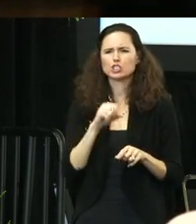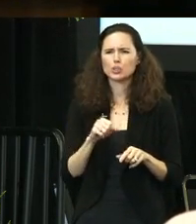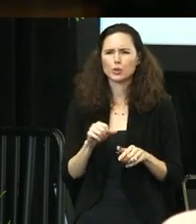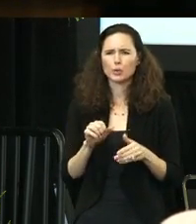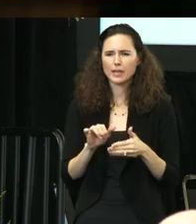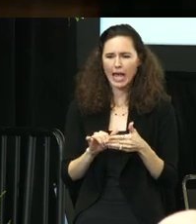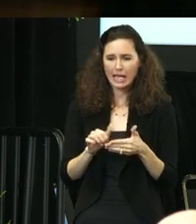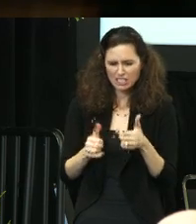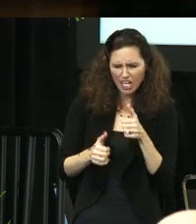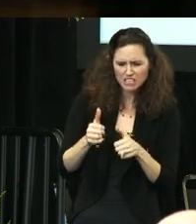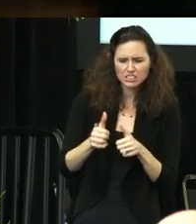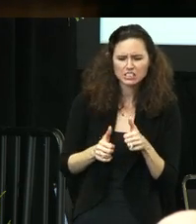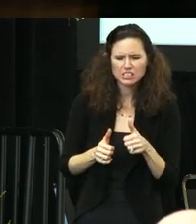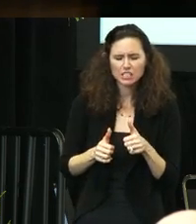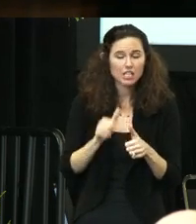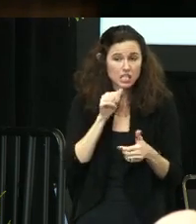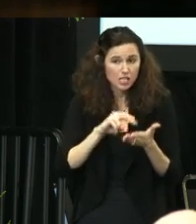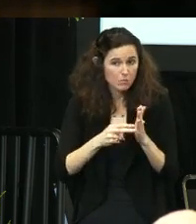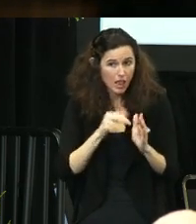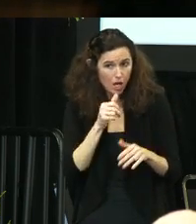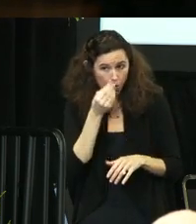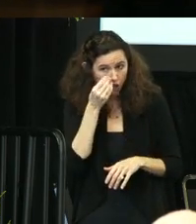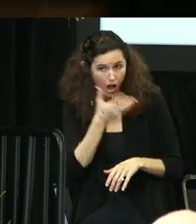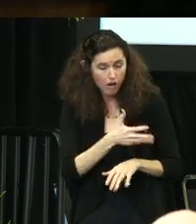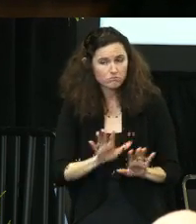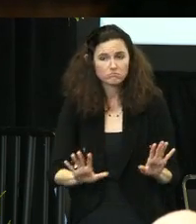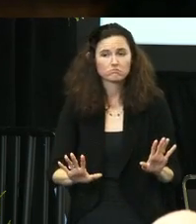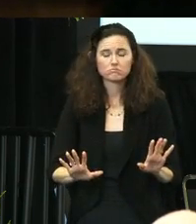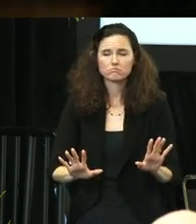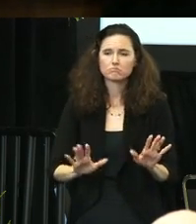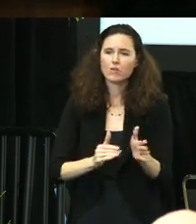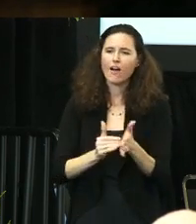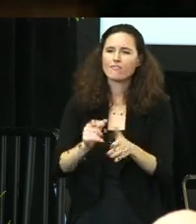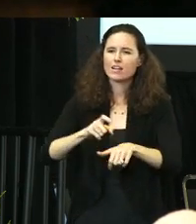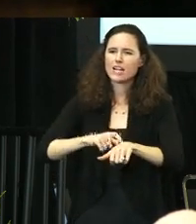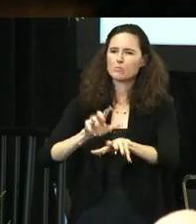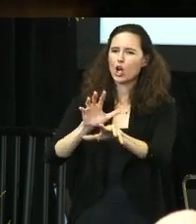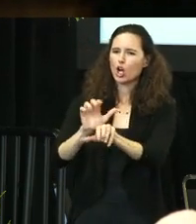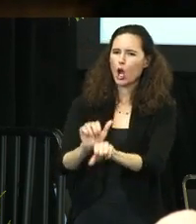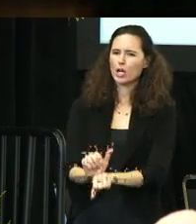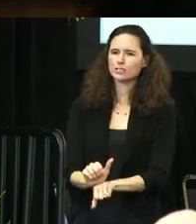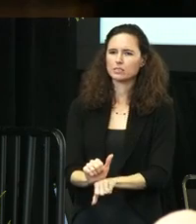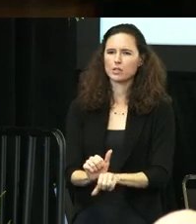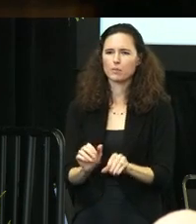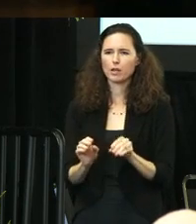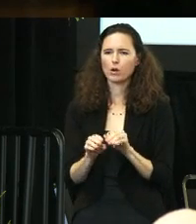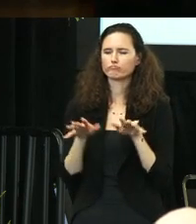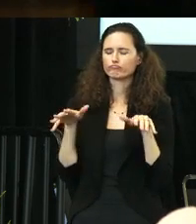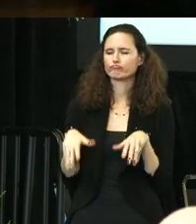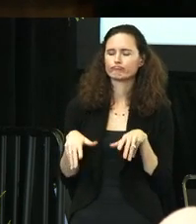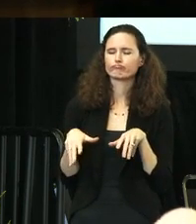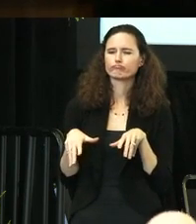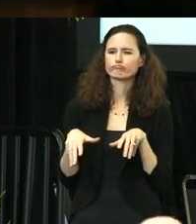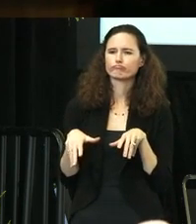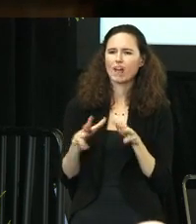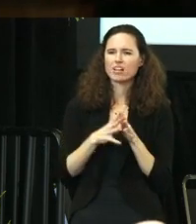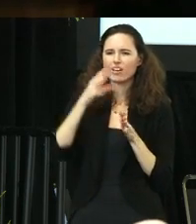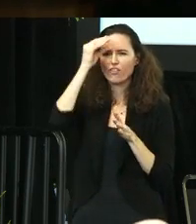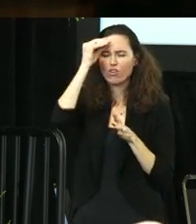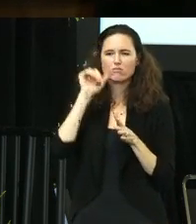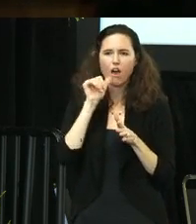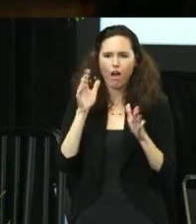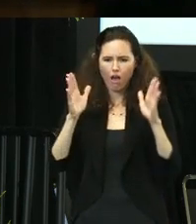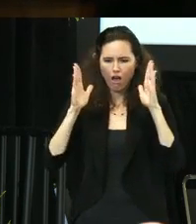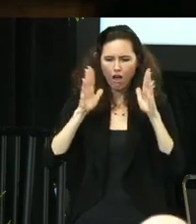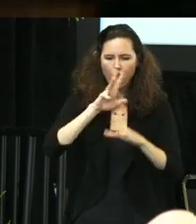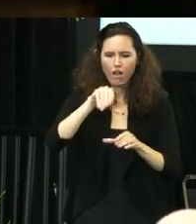they don't care. More often than not, they have been accustomed to being passive learners. They are expected to